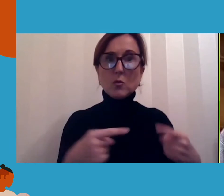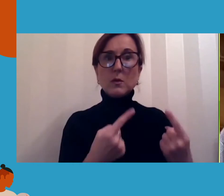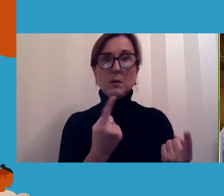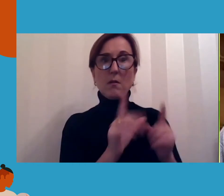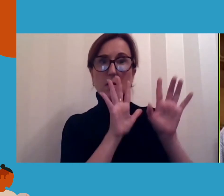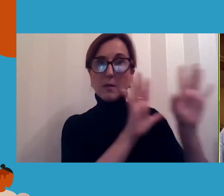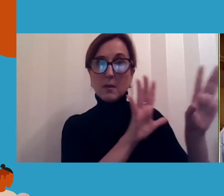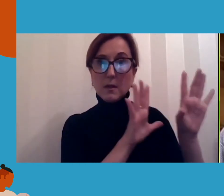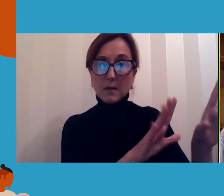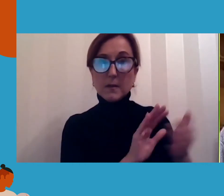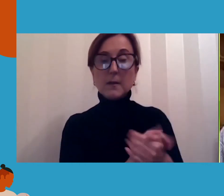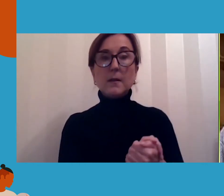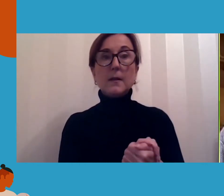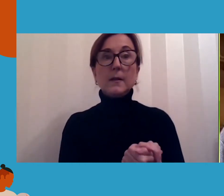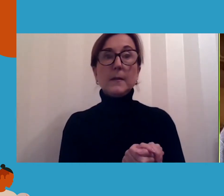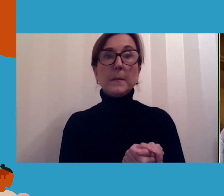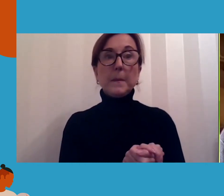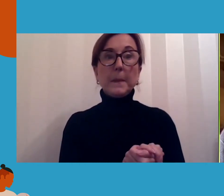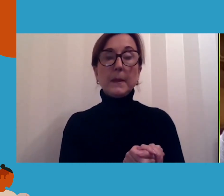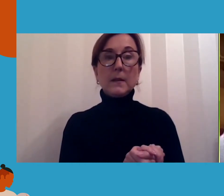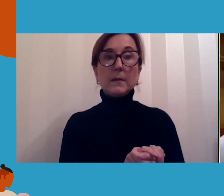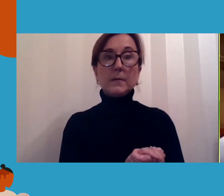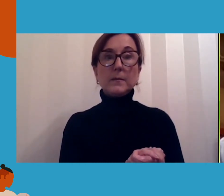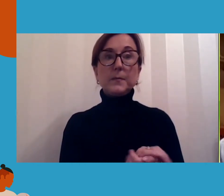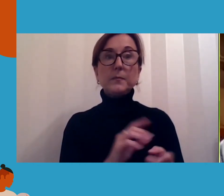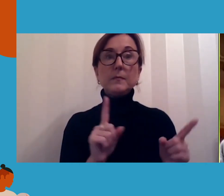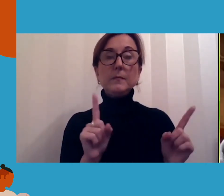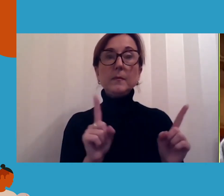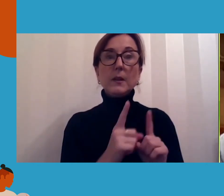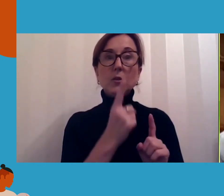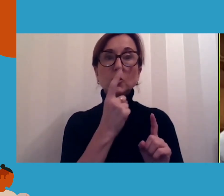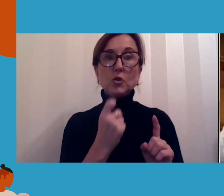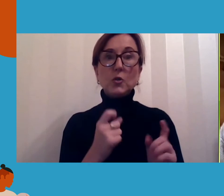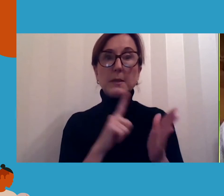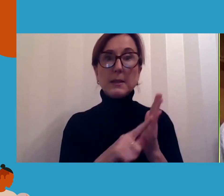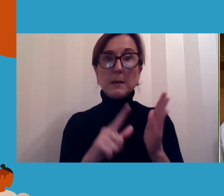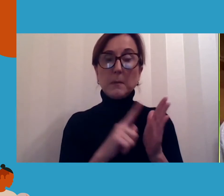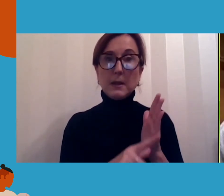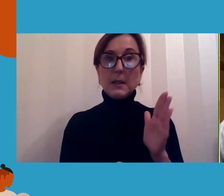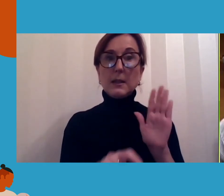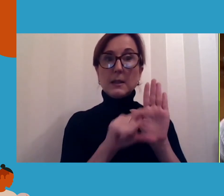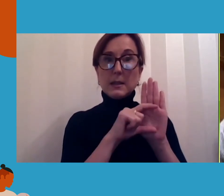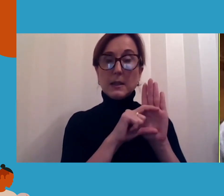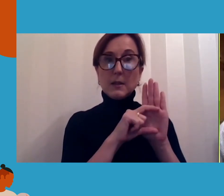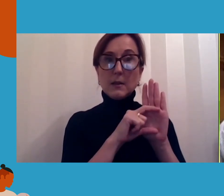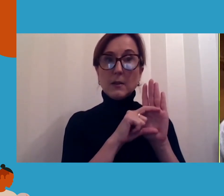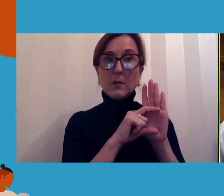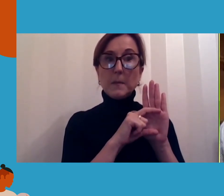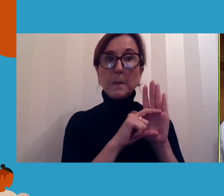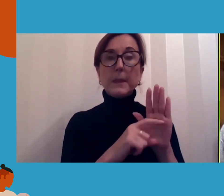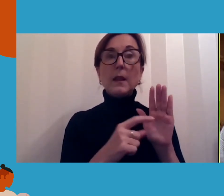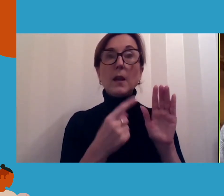are included in Article 170 of the Criminal Code.